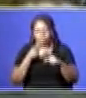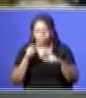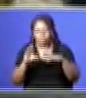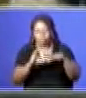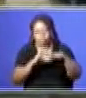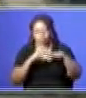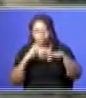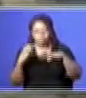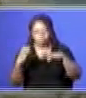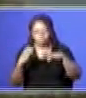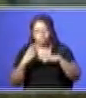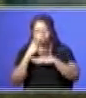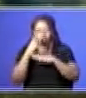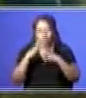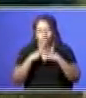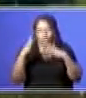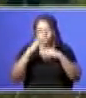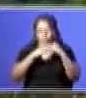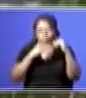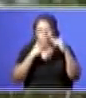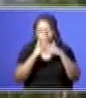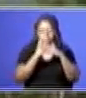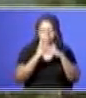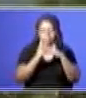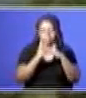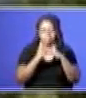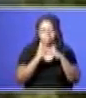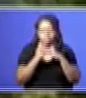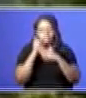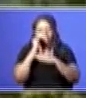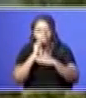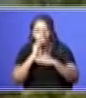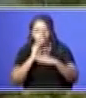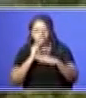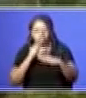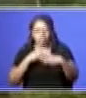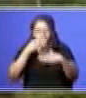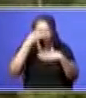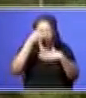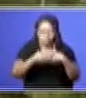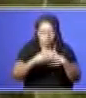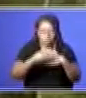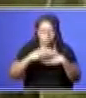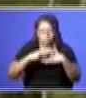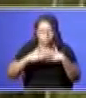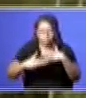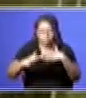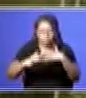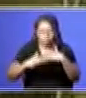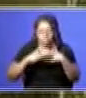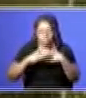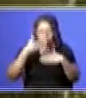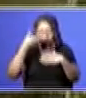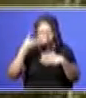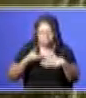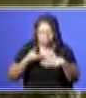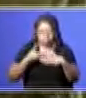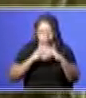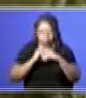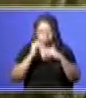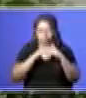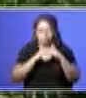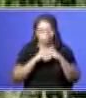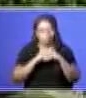coast. You see a lot of buildings going up these days that are right on the primary beach dune, and that really doesn't make